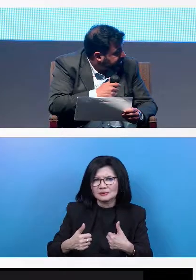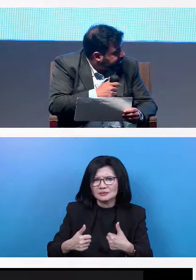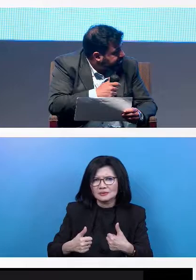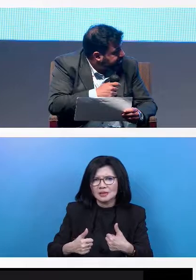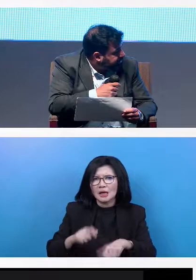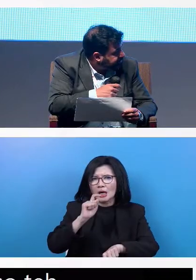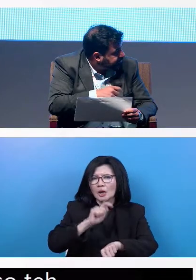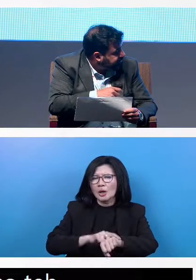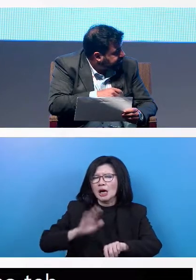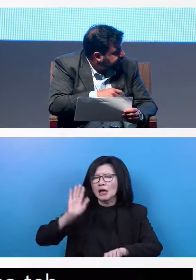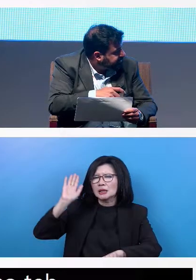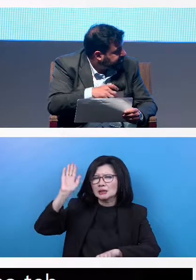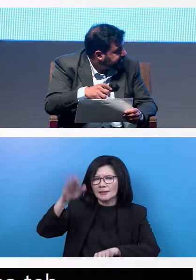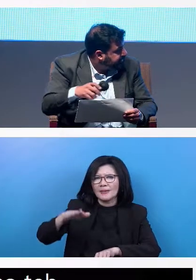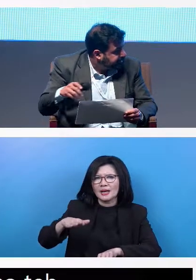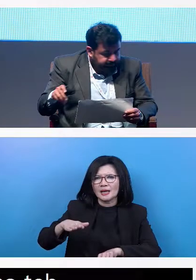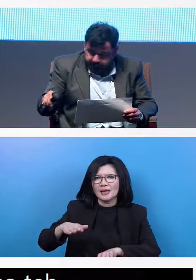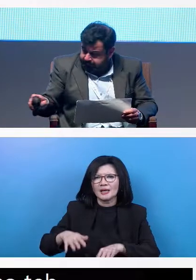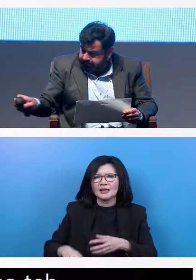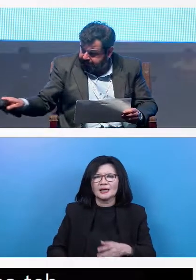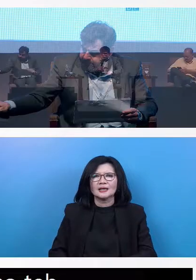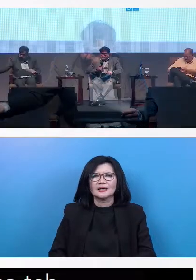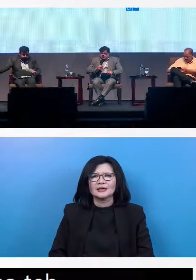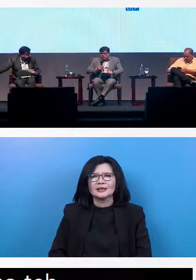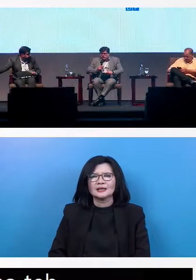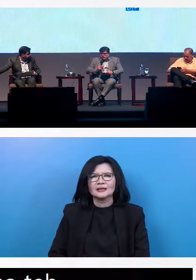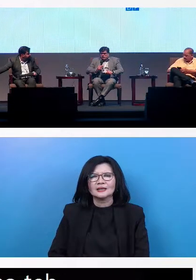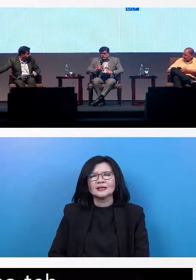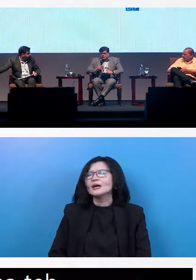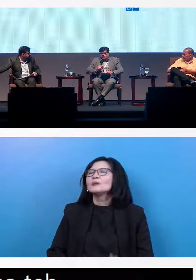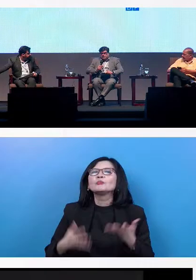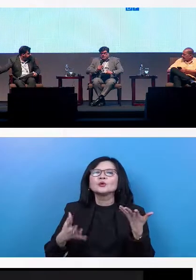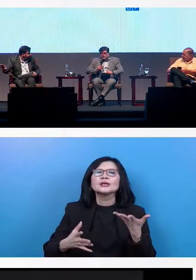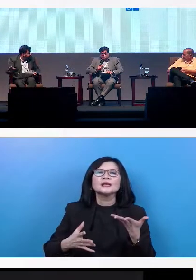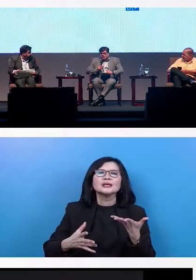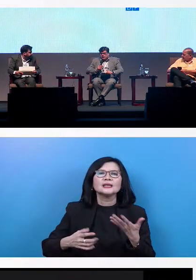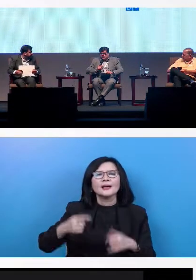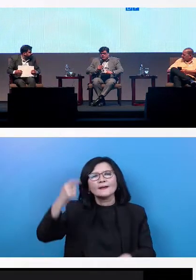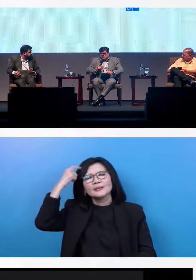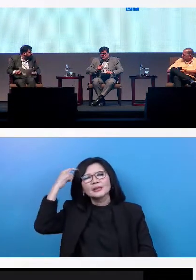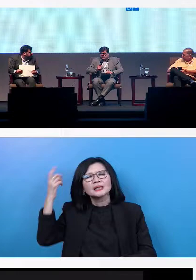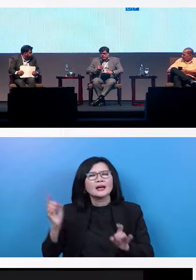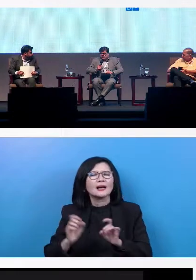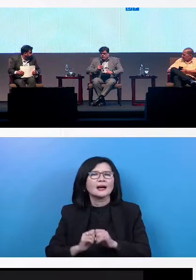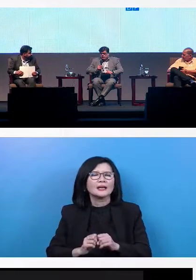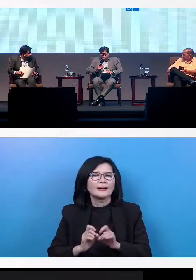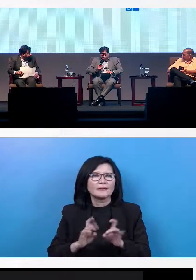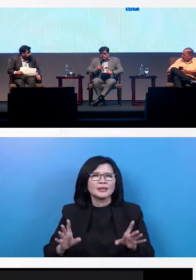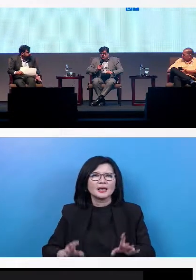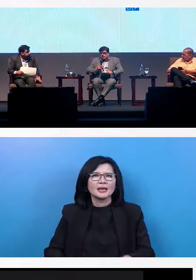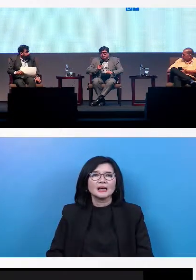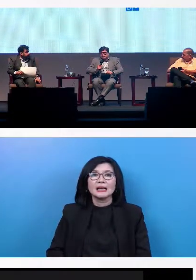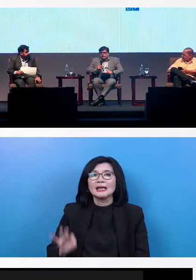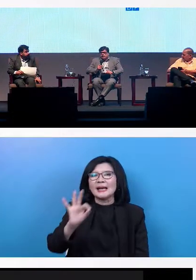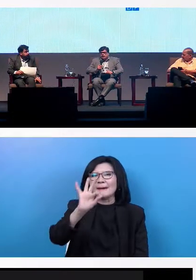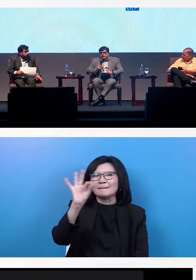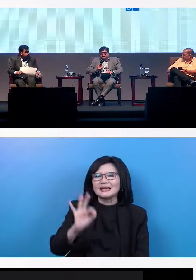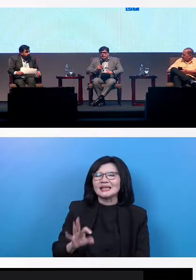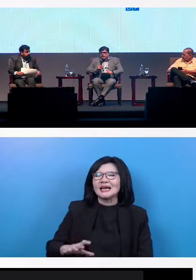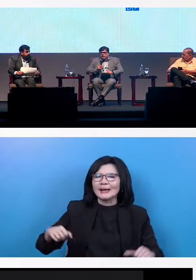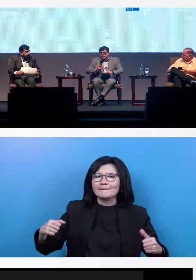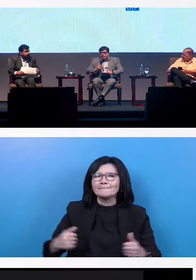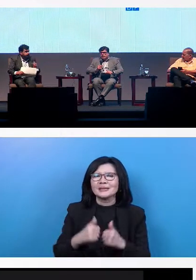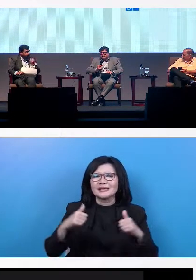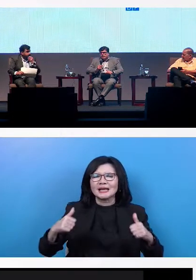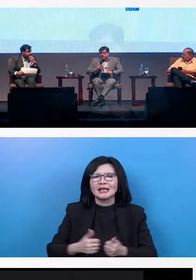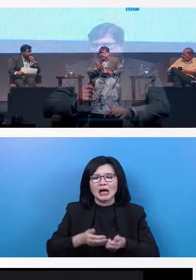seen to come? Yeah, that's a challenging question because the infrastructure, as I mentioned, we don't have a